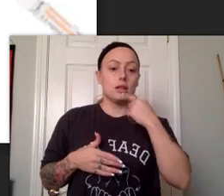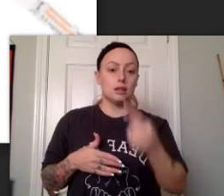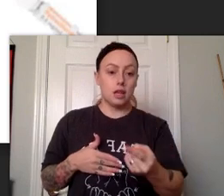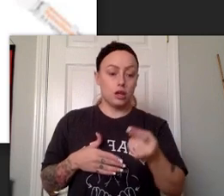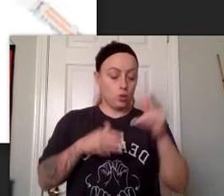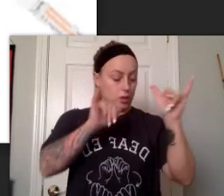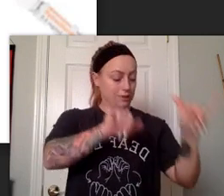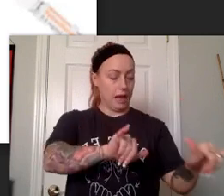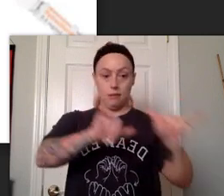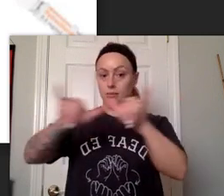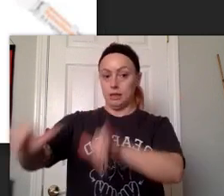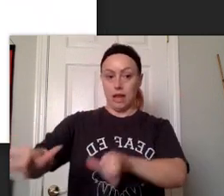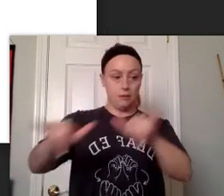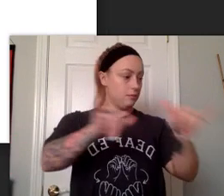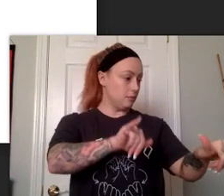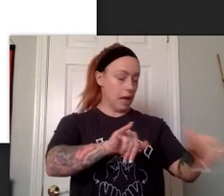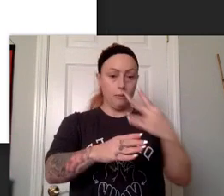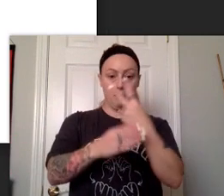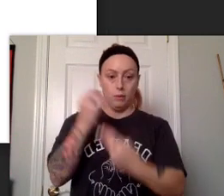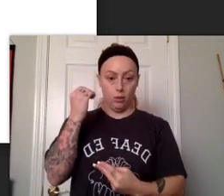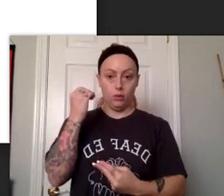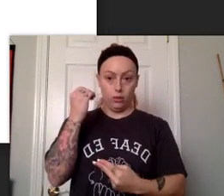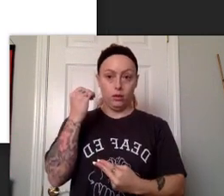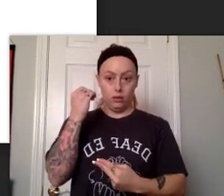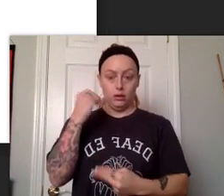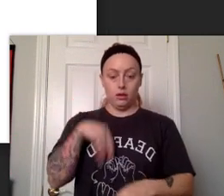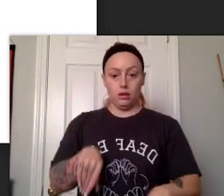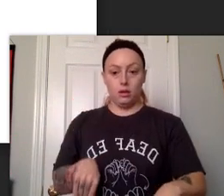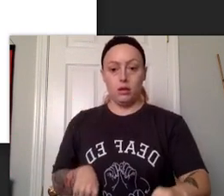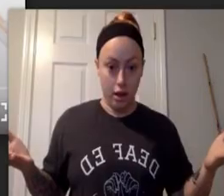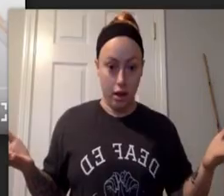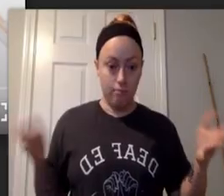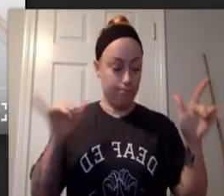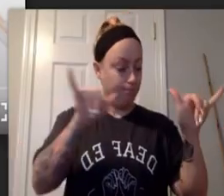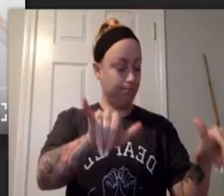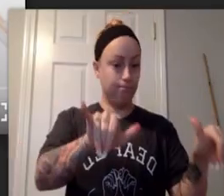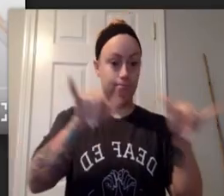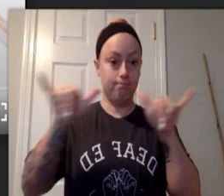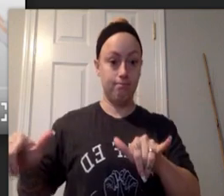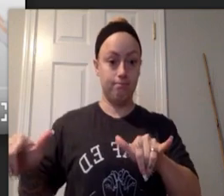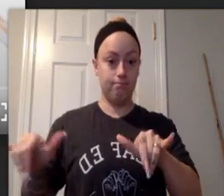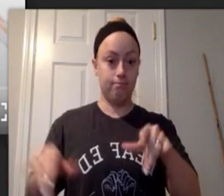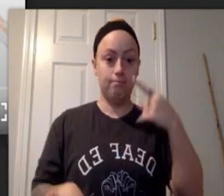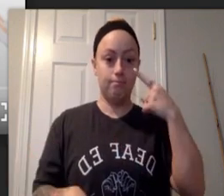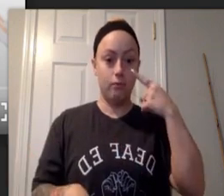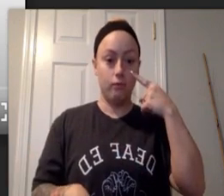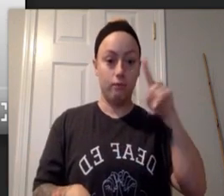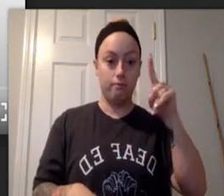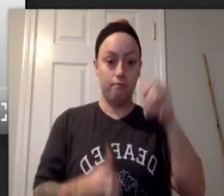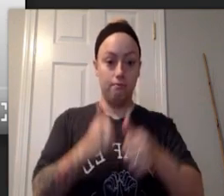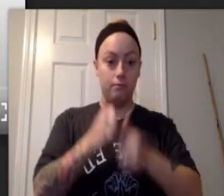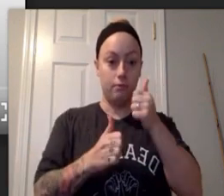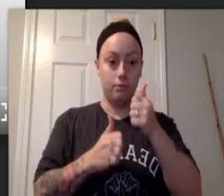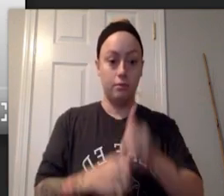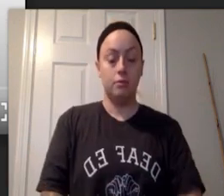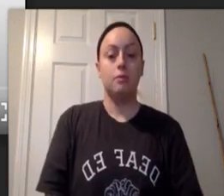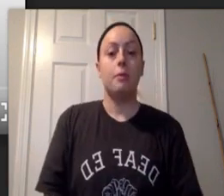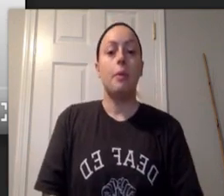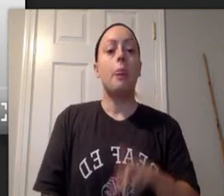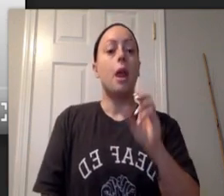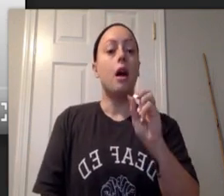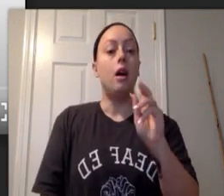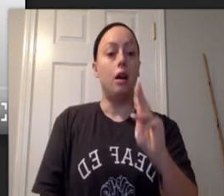both nasal sprays. Okay, so we're going to do for both nasal sprays. Okay,